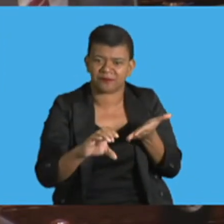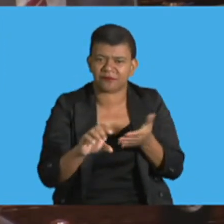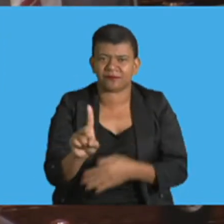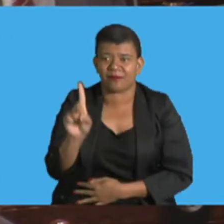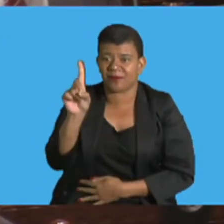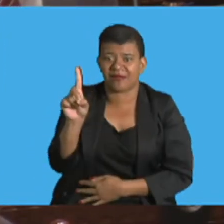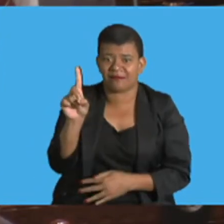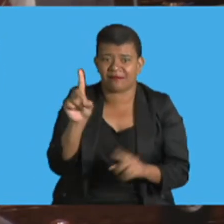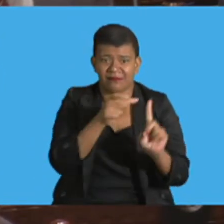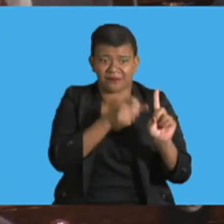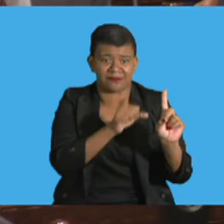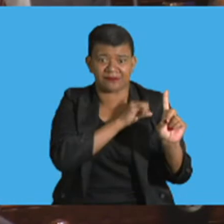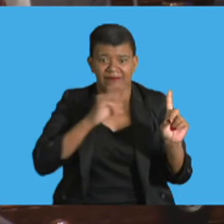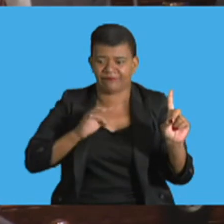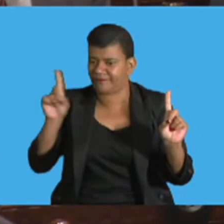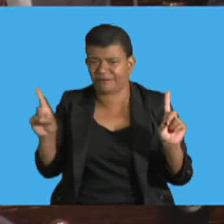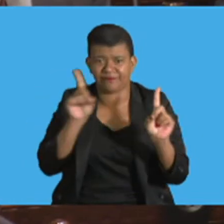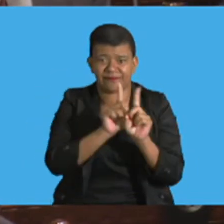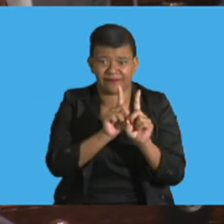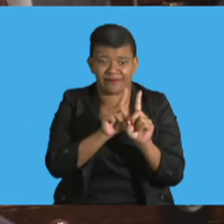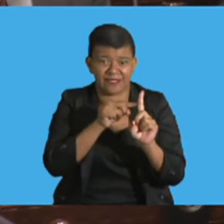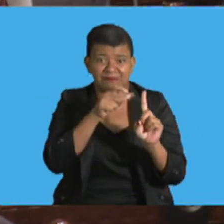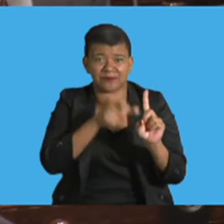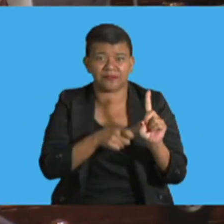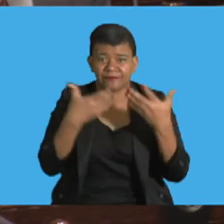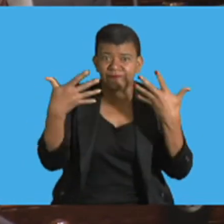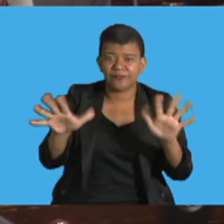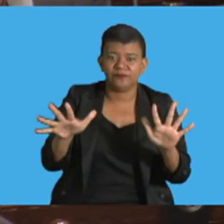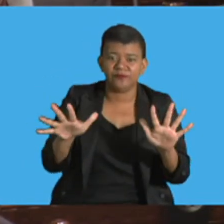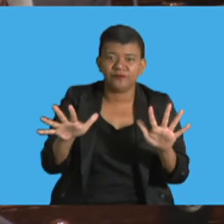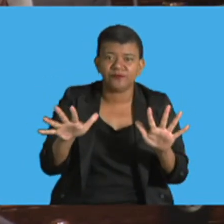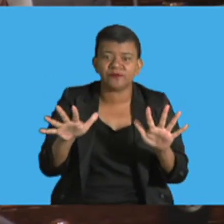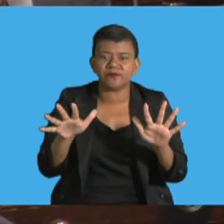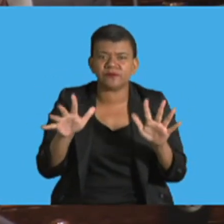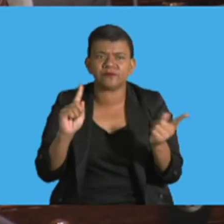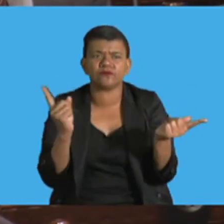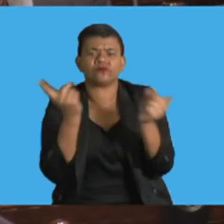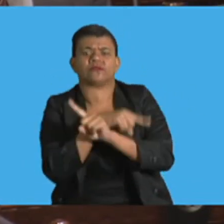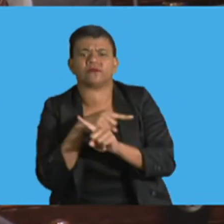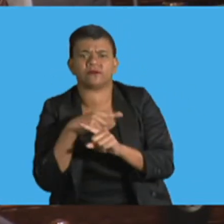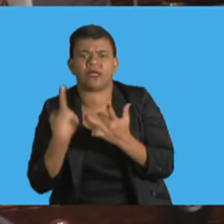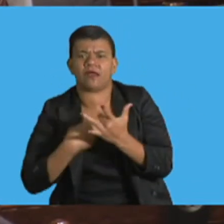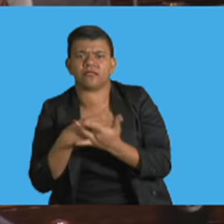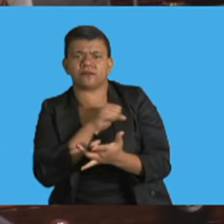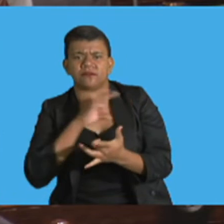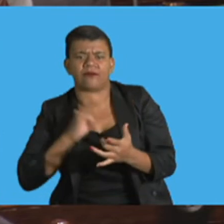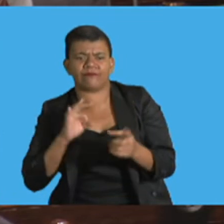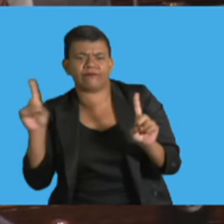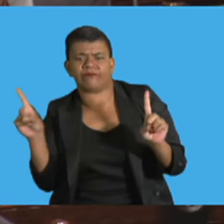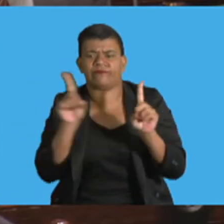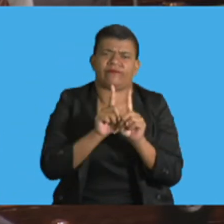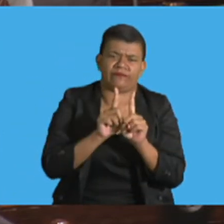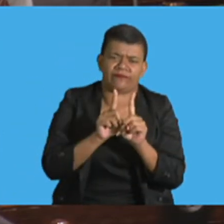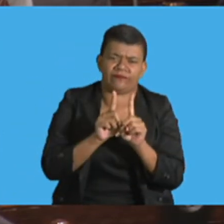staff. When that person is finished, the next 5 minutes, you have another person that comes along, they may have a gross turnover of only $300,000. And